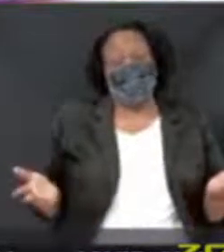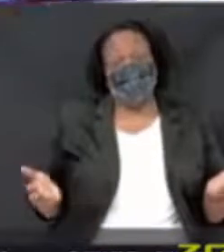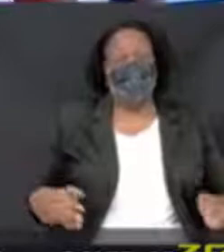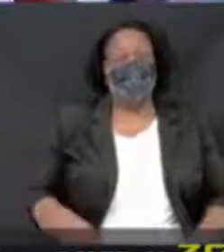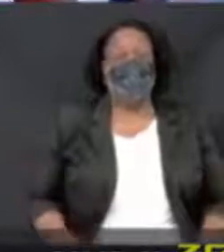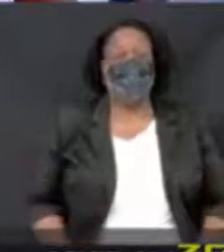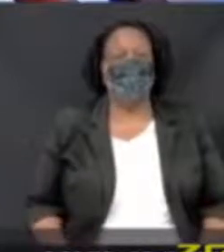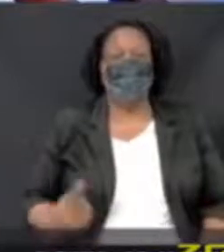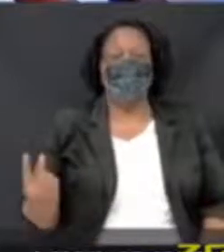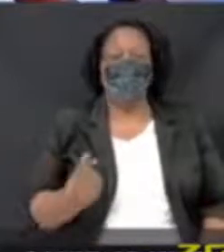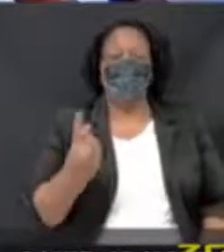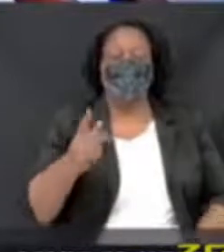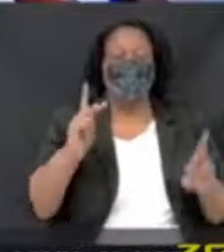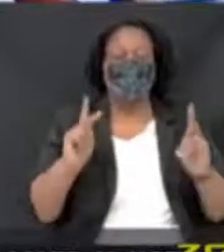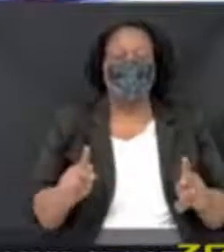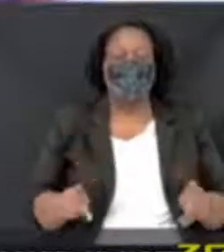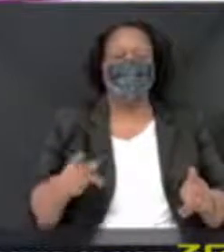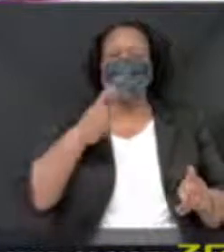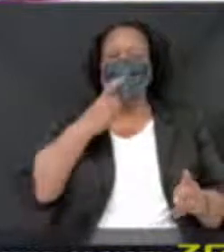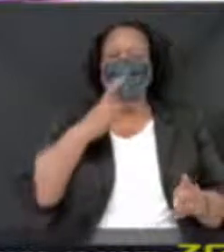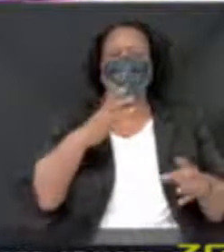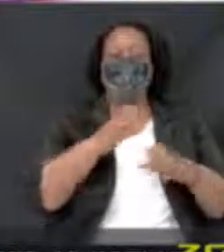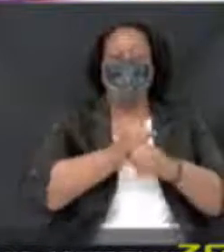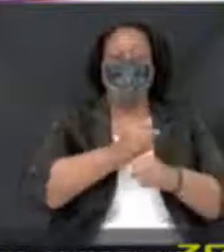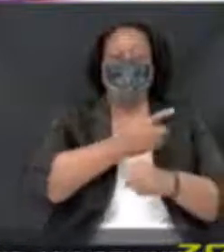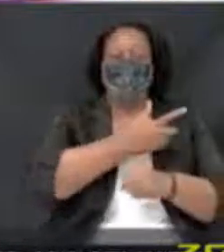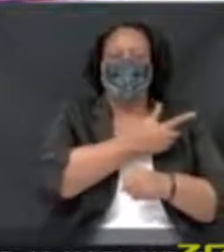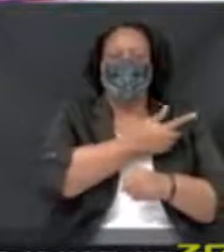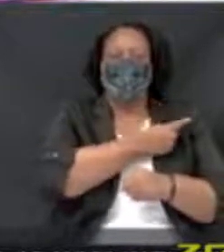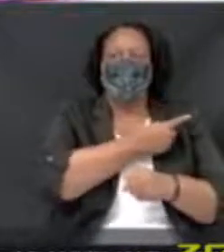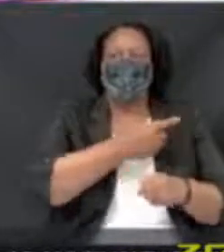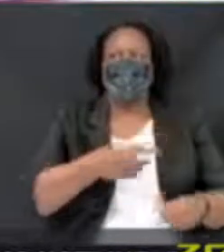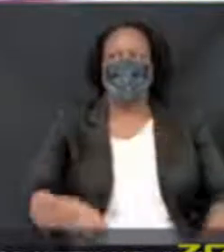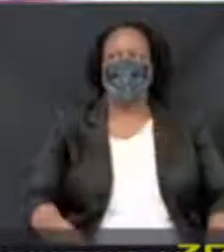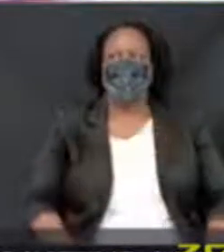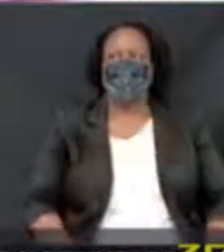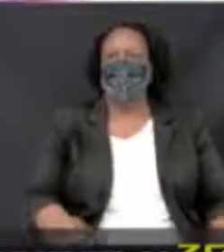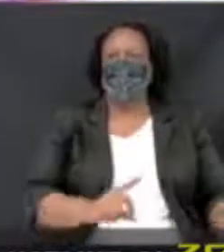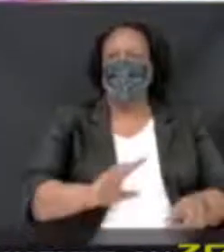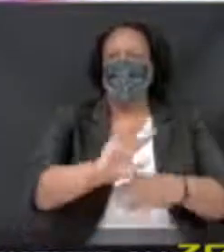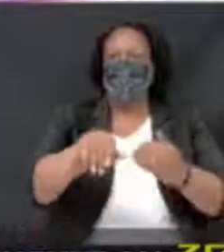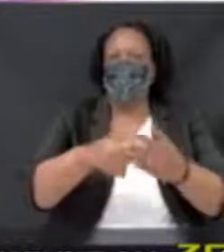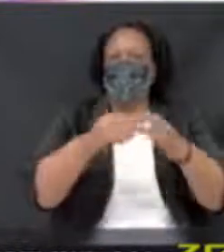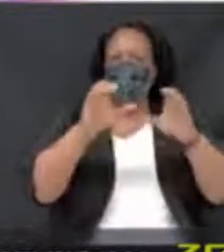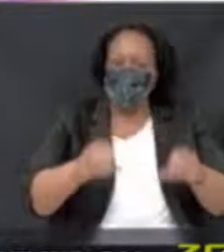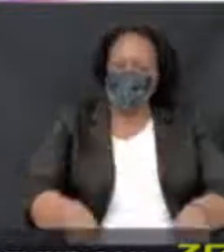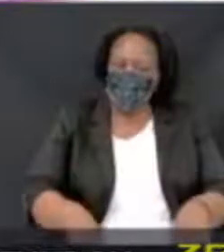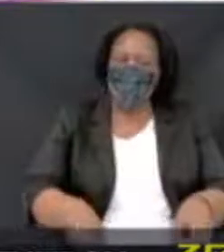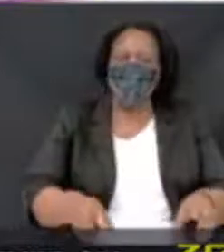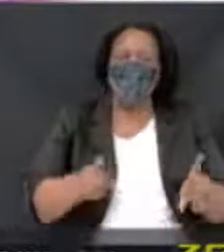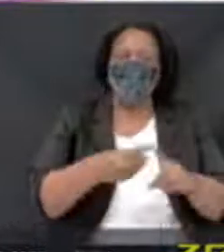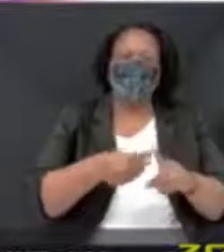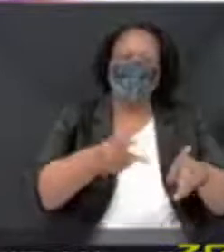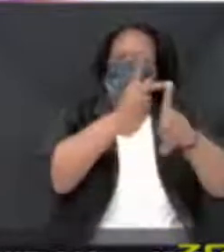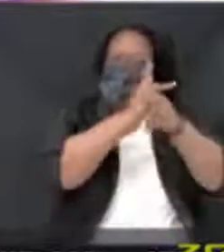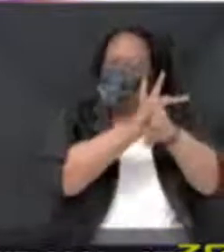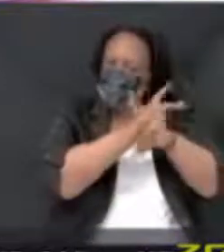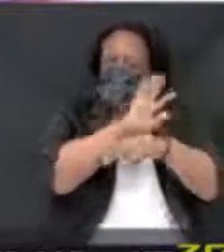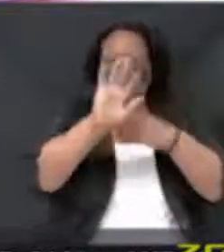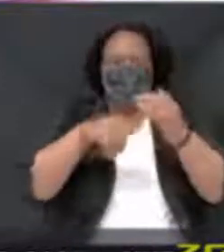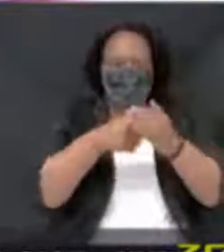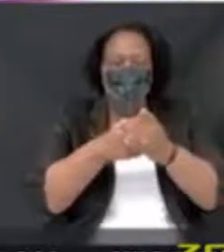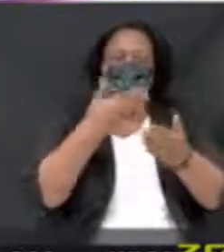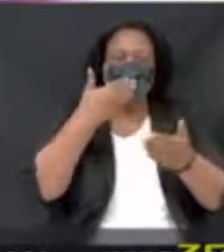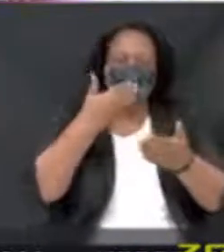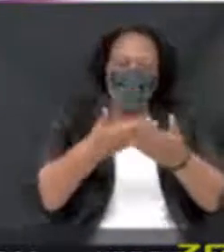to be vigilant and cautious, and to do all to protect the gains that we have achieved so far. As we go into this